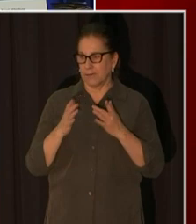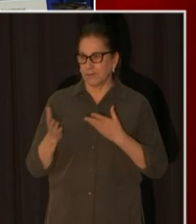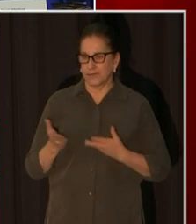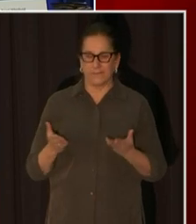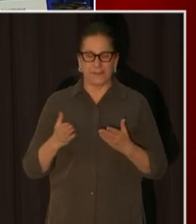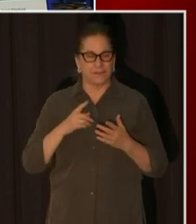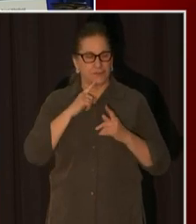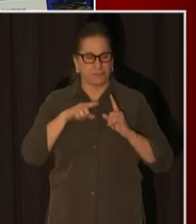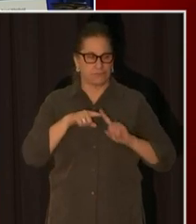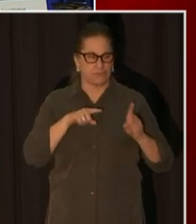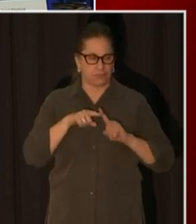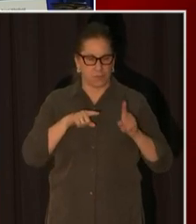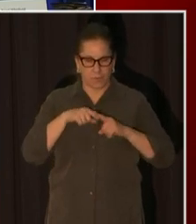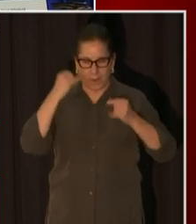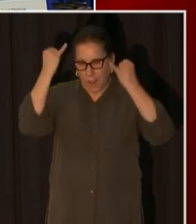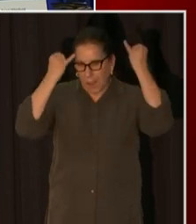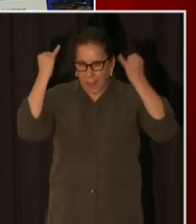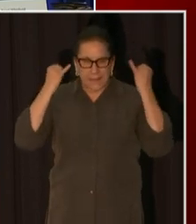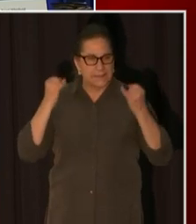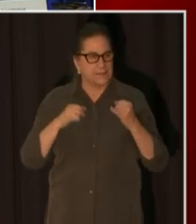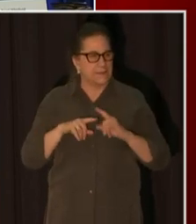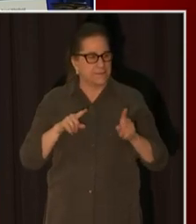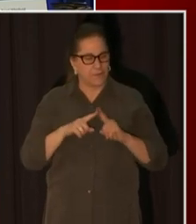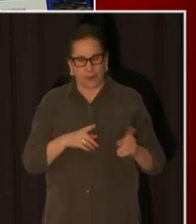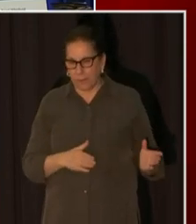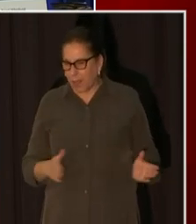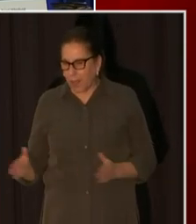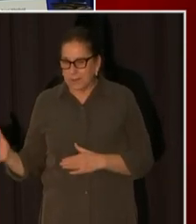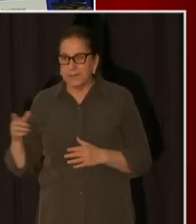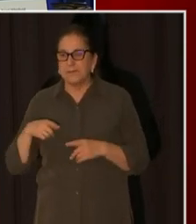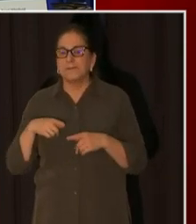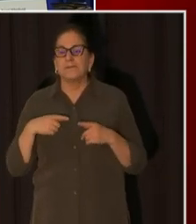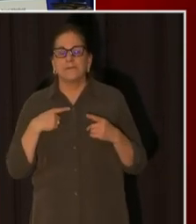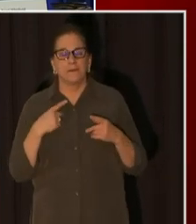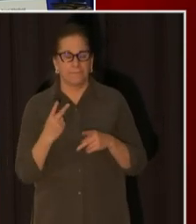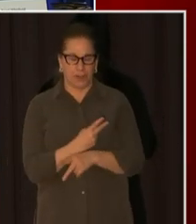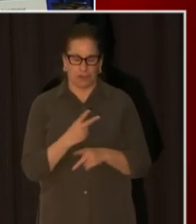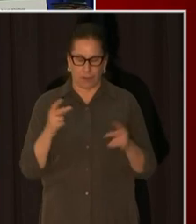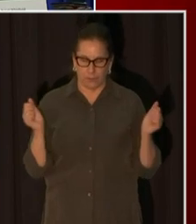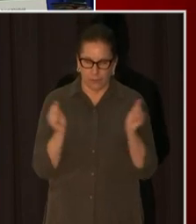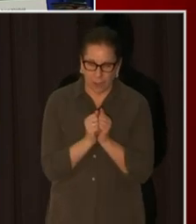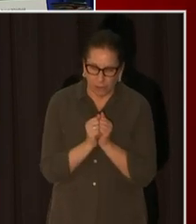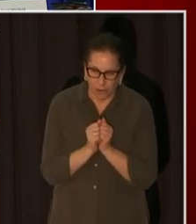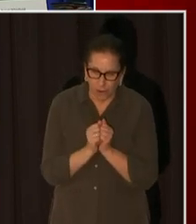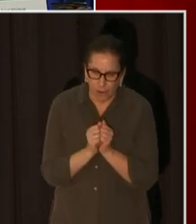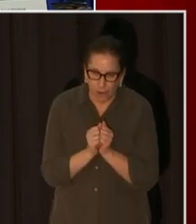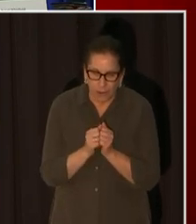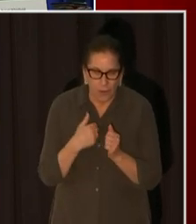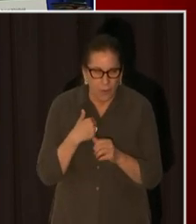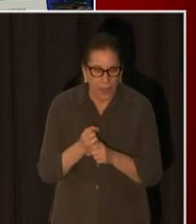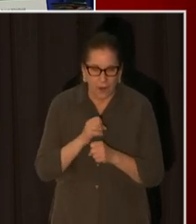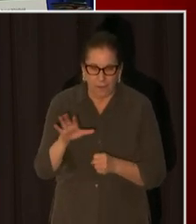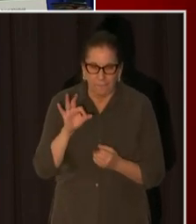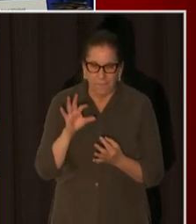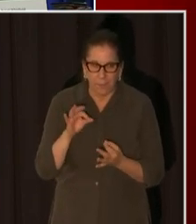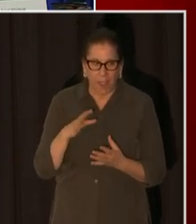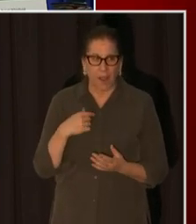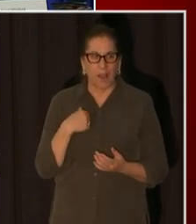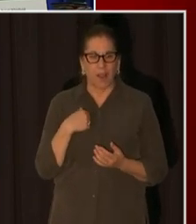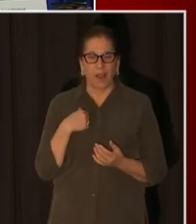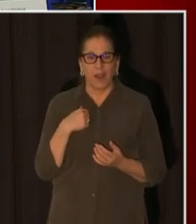the banks are aware, and sometimes you can just say, hey, put it on the end, and not without doubling up, without the other